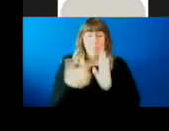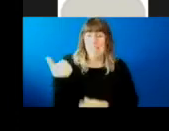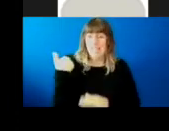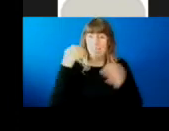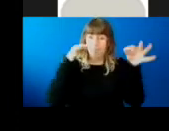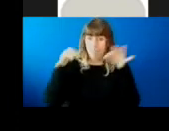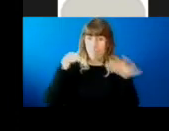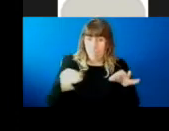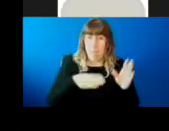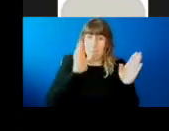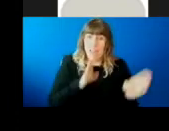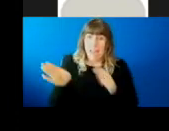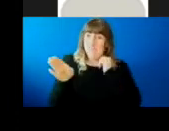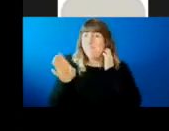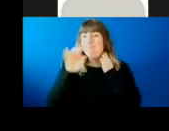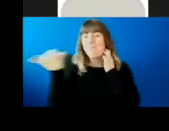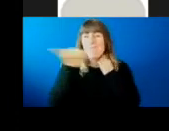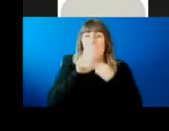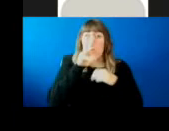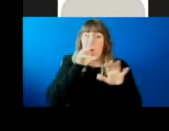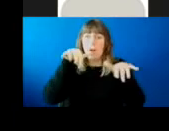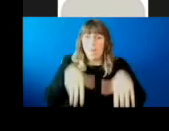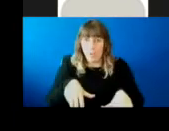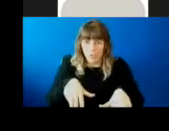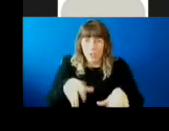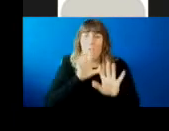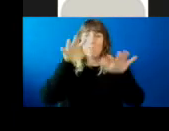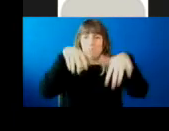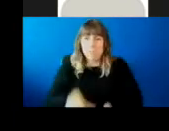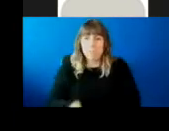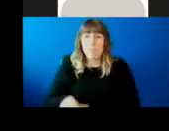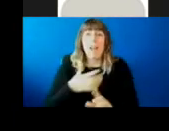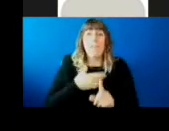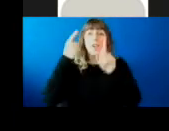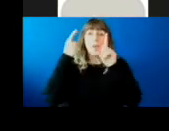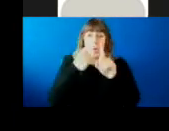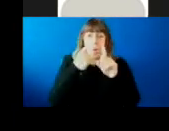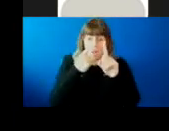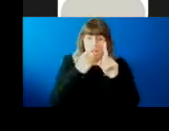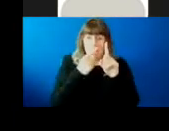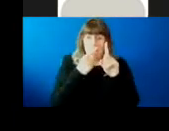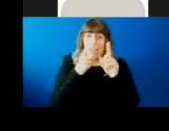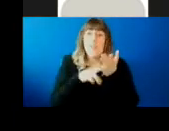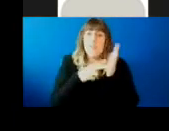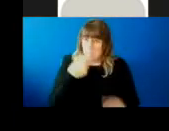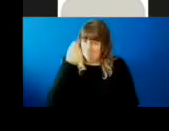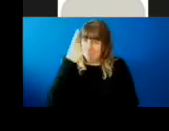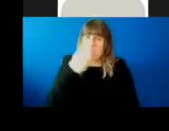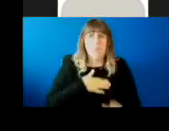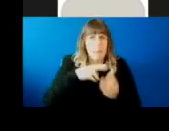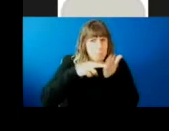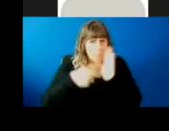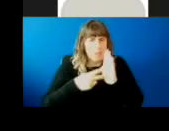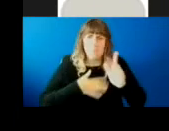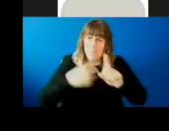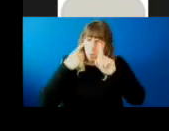out, it's a waterfall. So when you start with a goal, you understand why you're there, what you want to